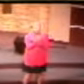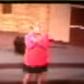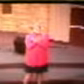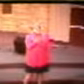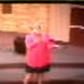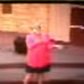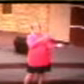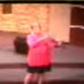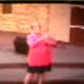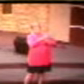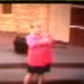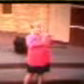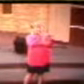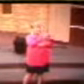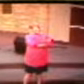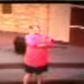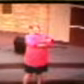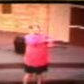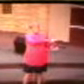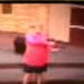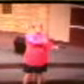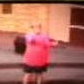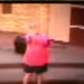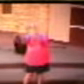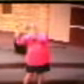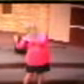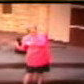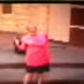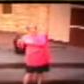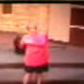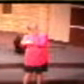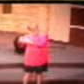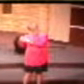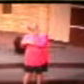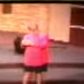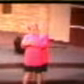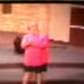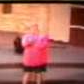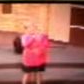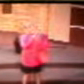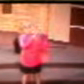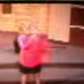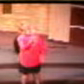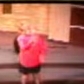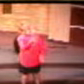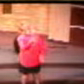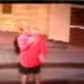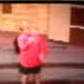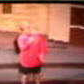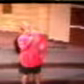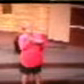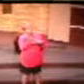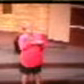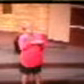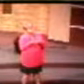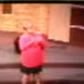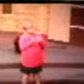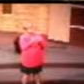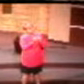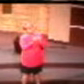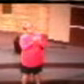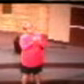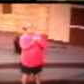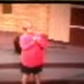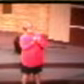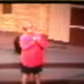by the end of the day, when we had crossed back across the border, Roger and I sat together and looked at each other, and there were no